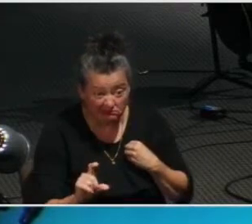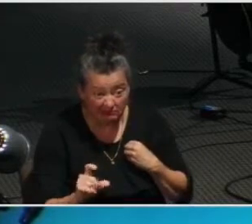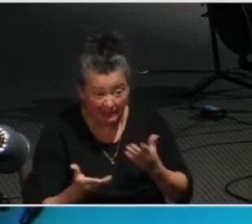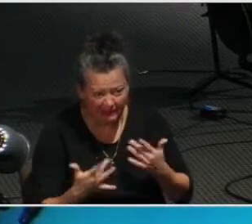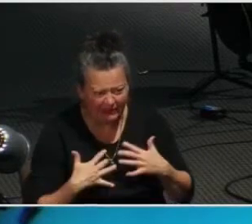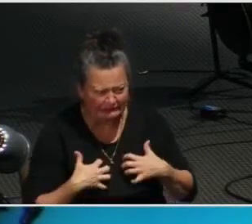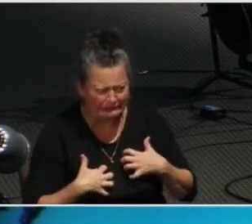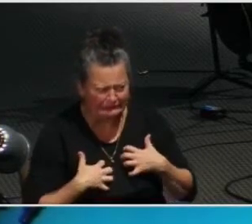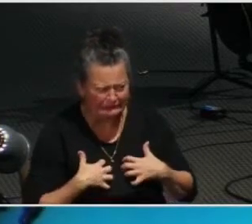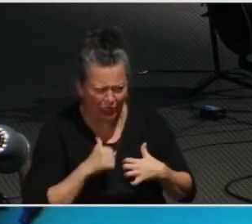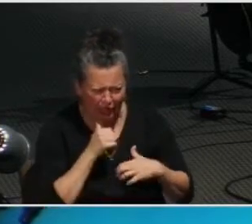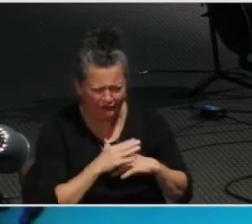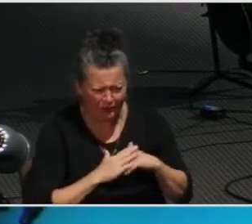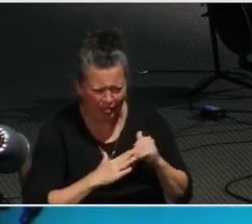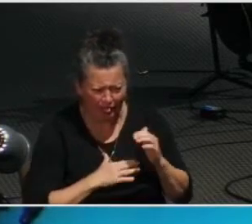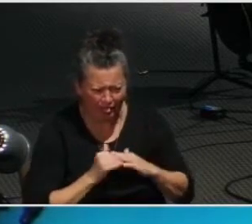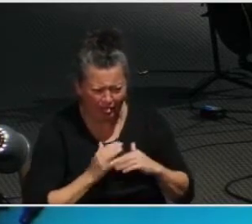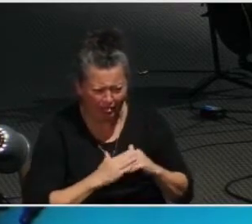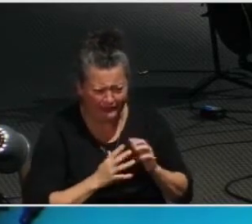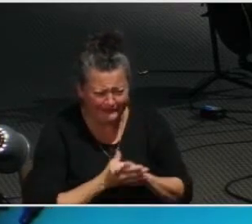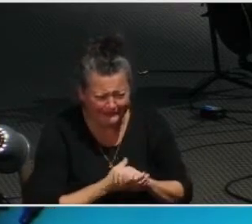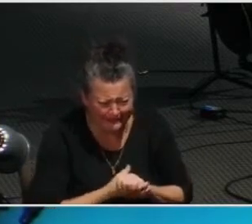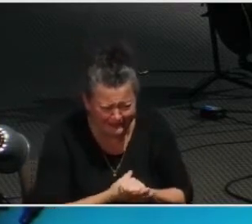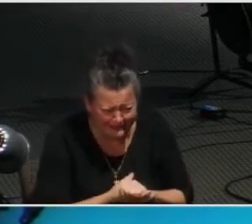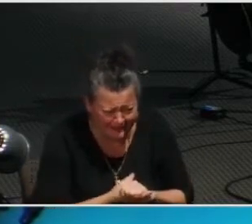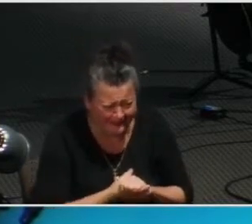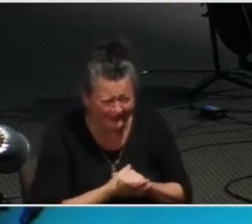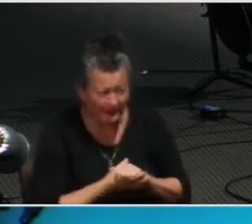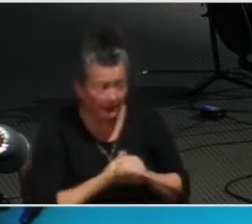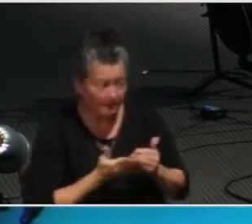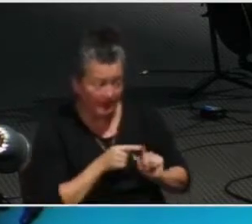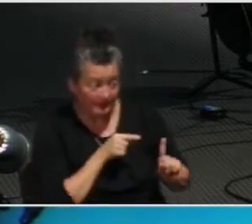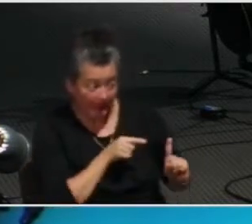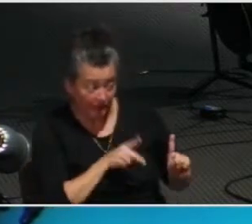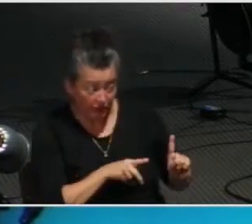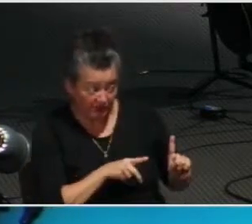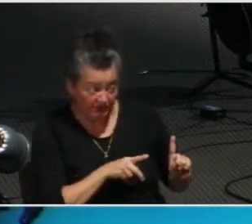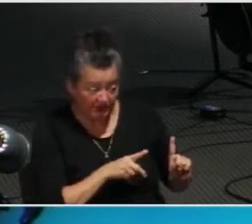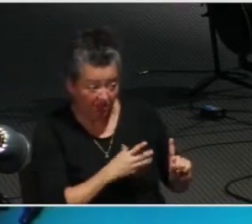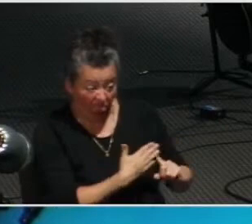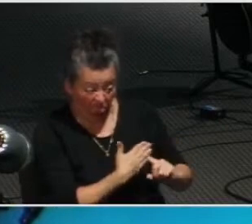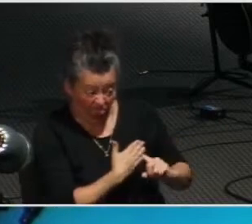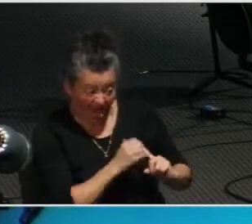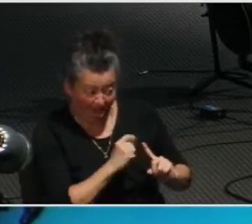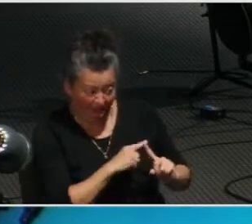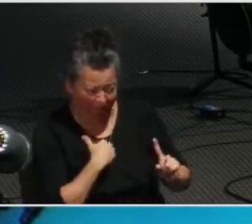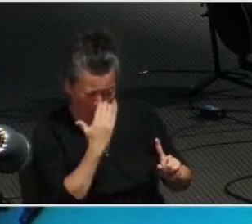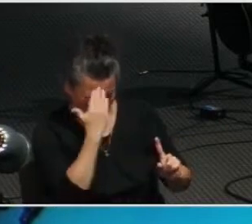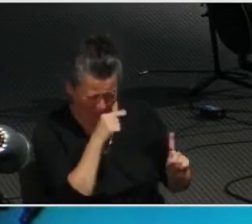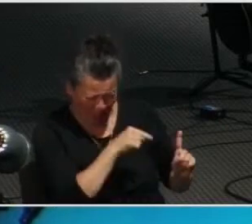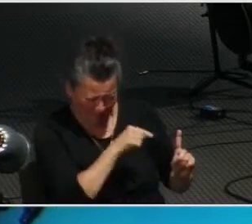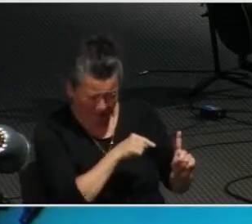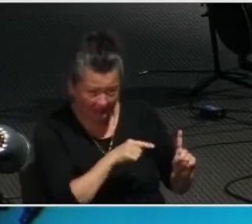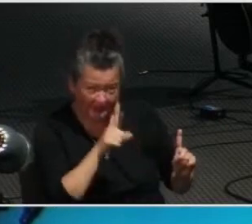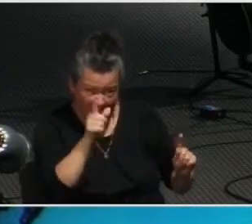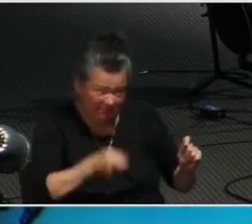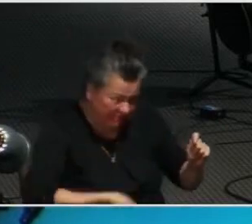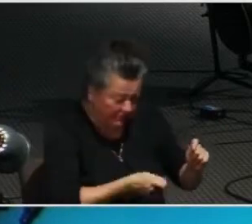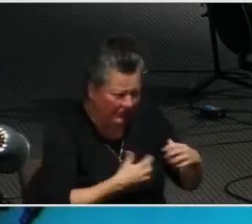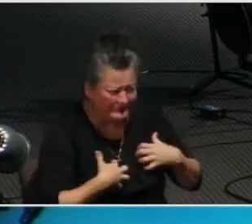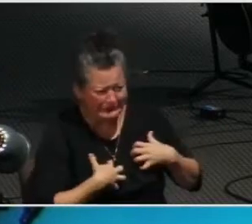when it's applied to real people, maybe people we know. So why might we